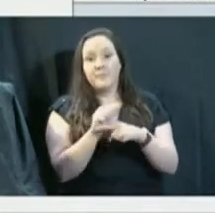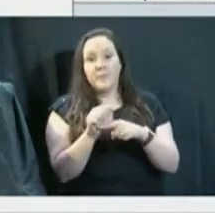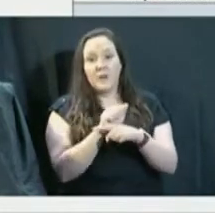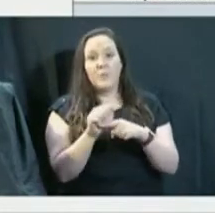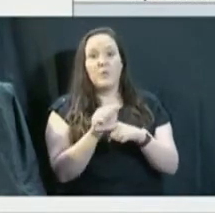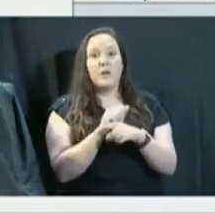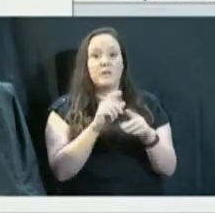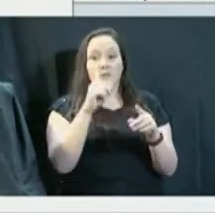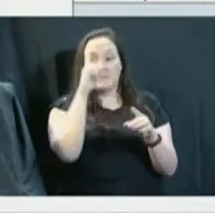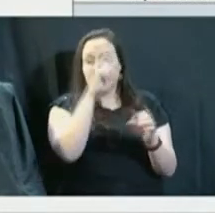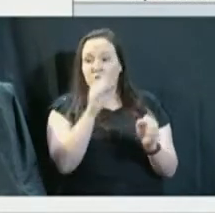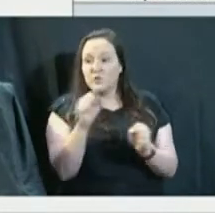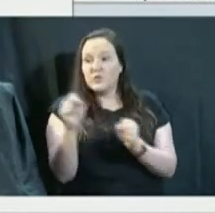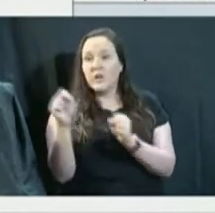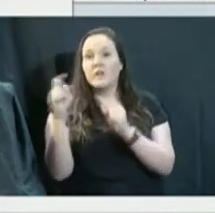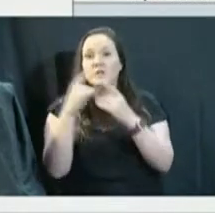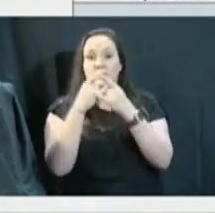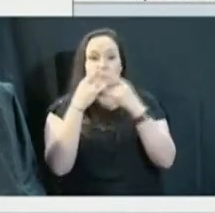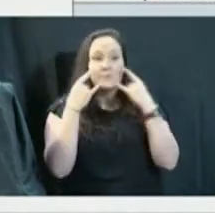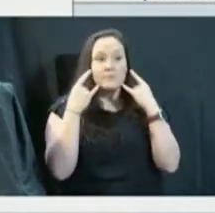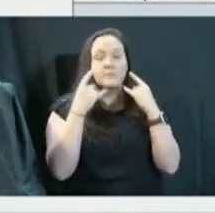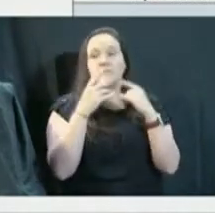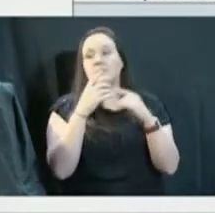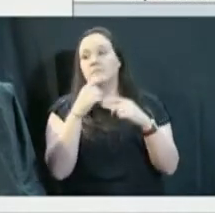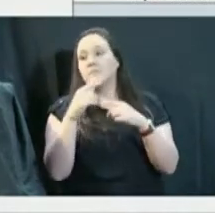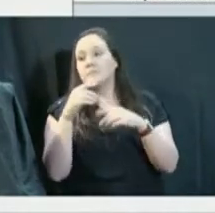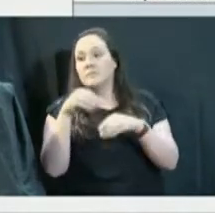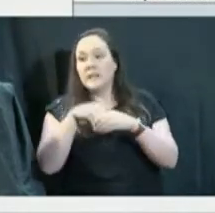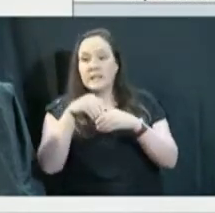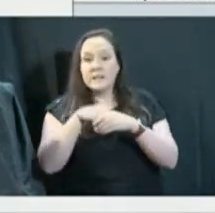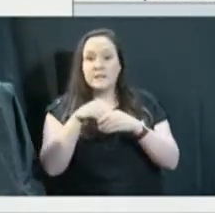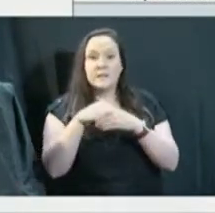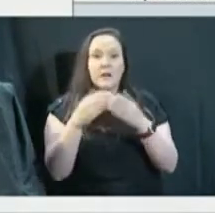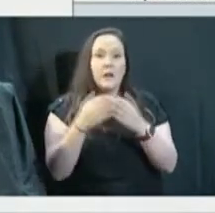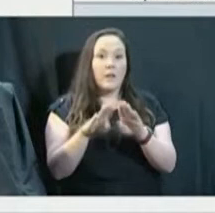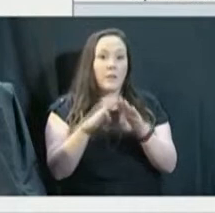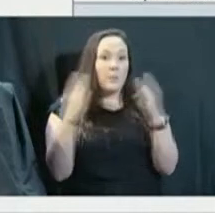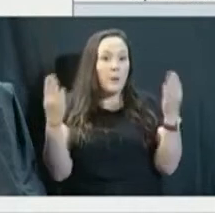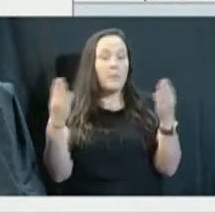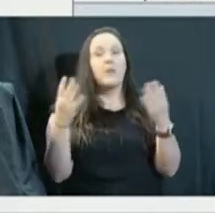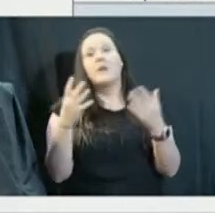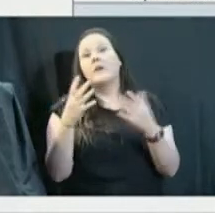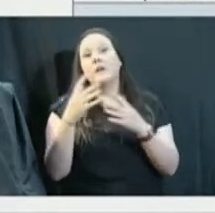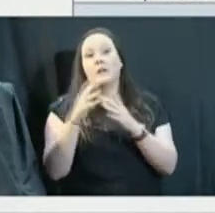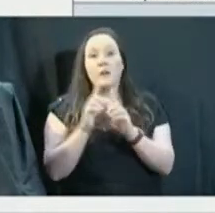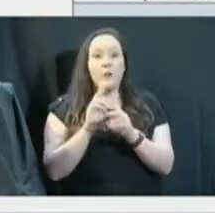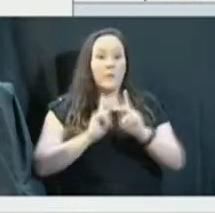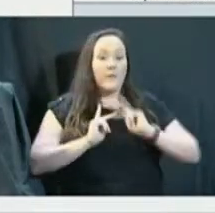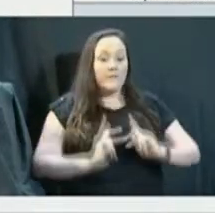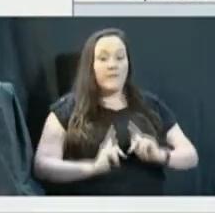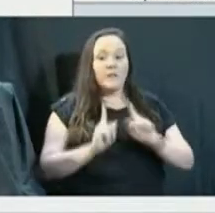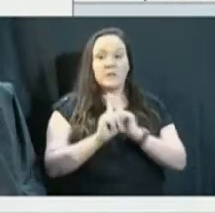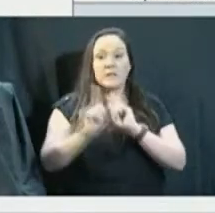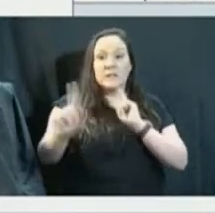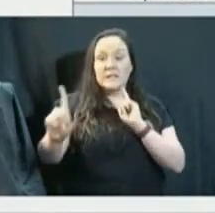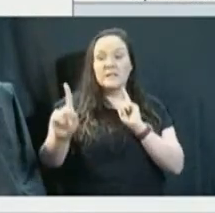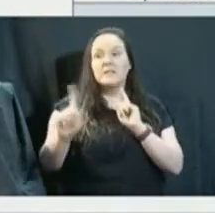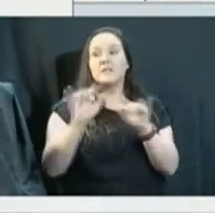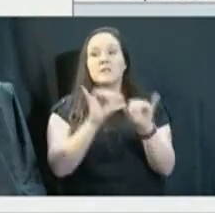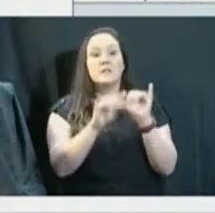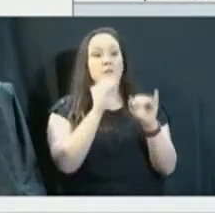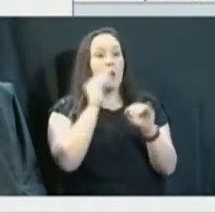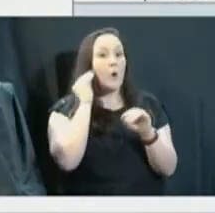strategies, which means wearing a mask when in public indoor spaces, physically distancing, staying home when you're sick, or you've been